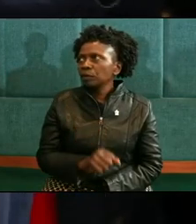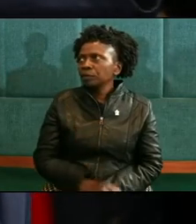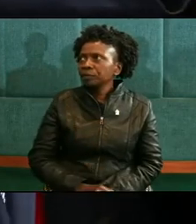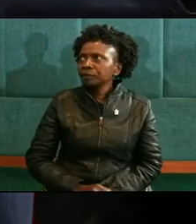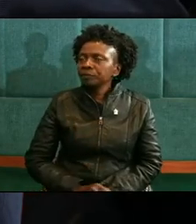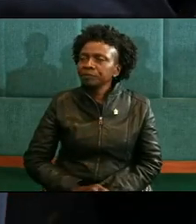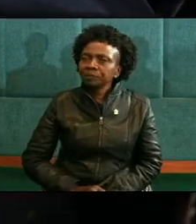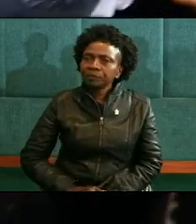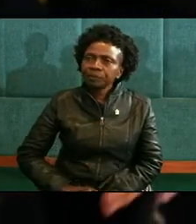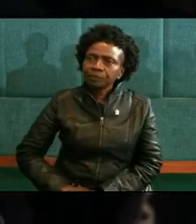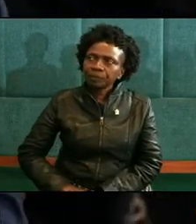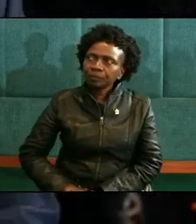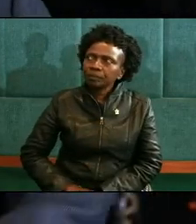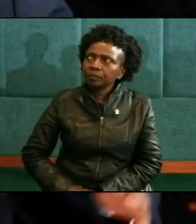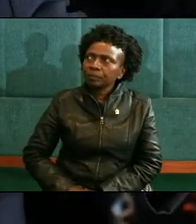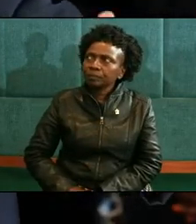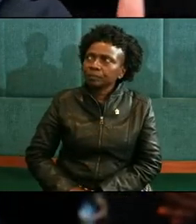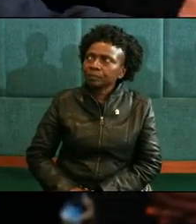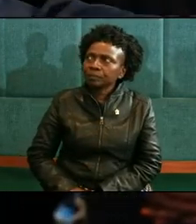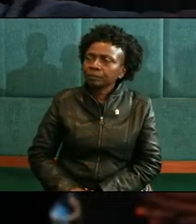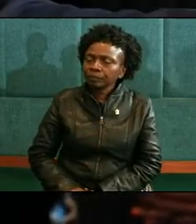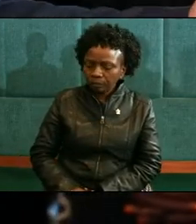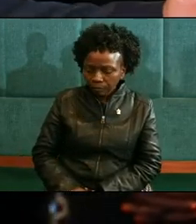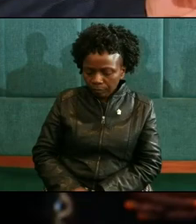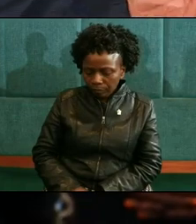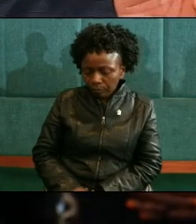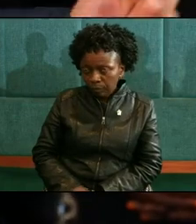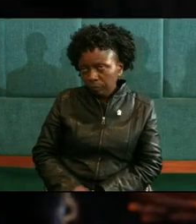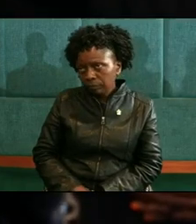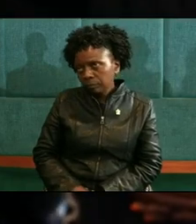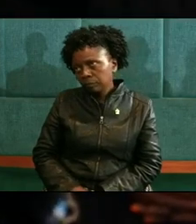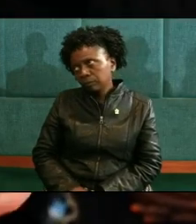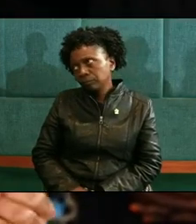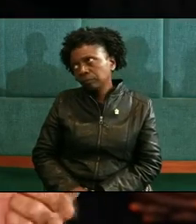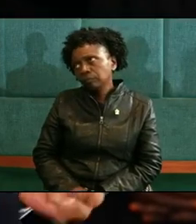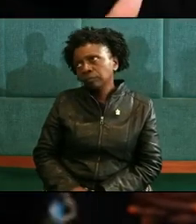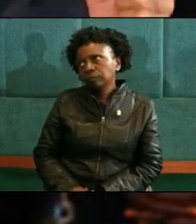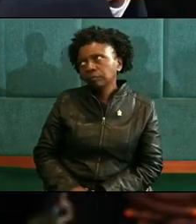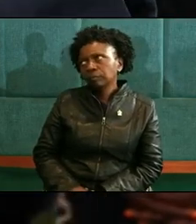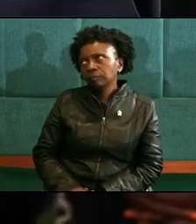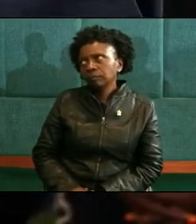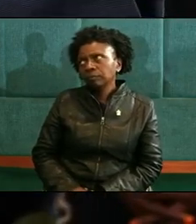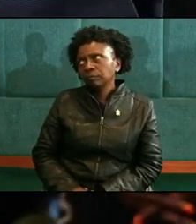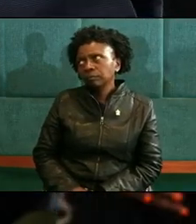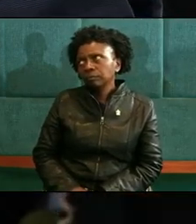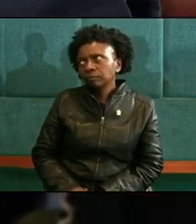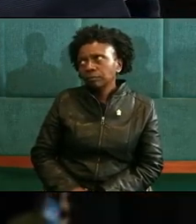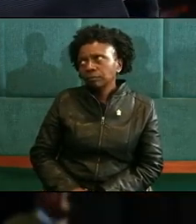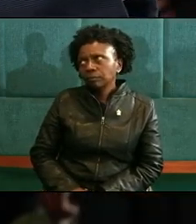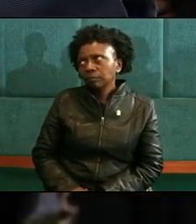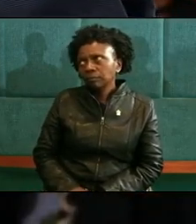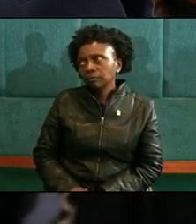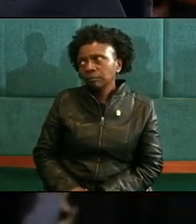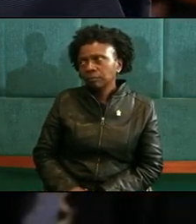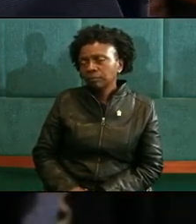God bless you. I see you coming with your son. Praise the Lord. What a beautiful picture to see parents walk with their children.